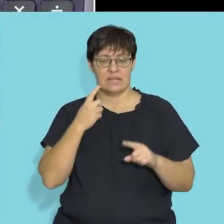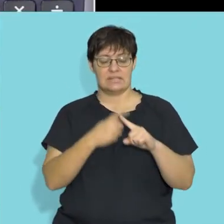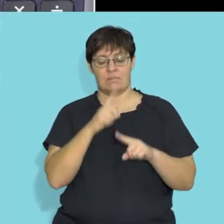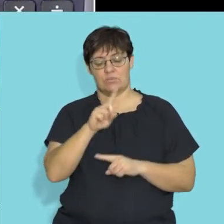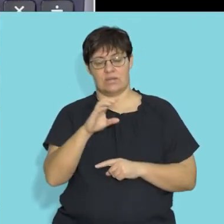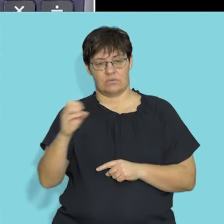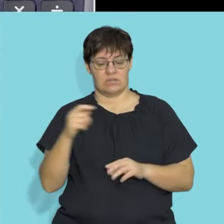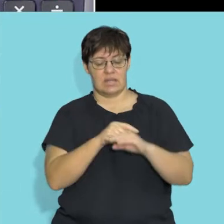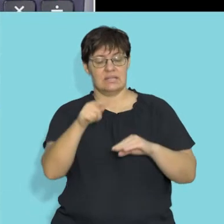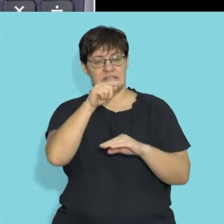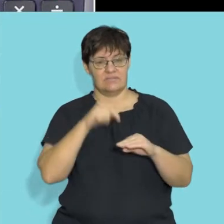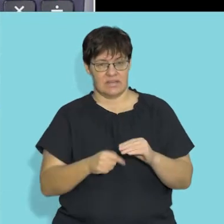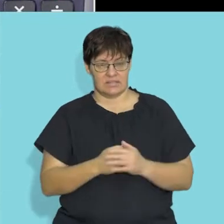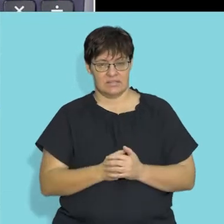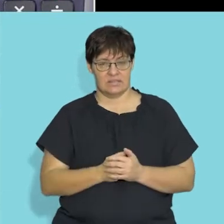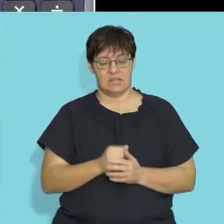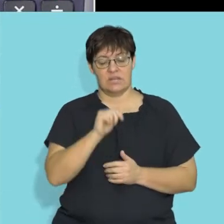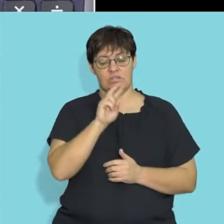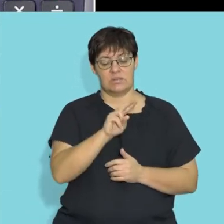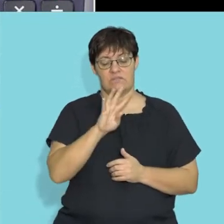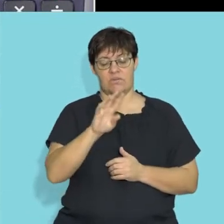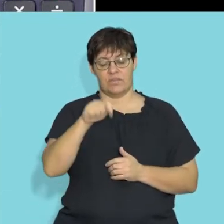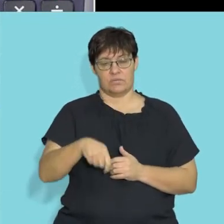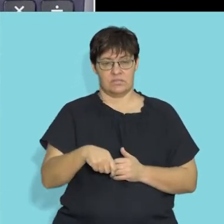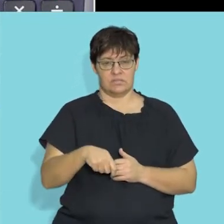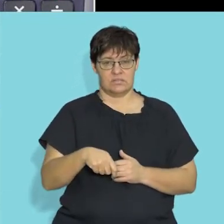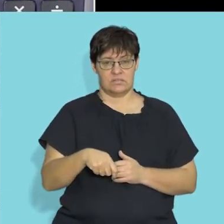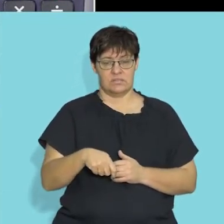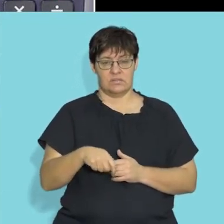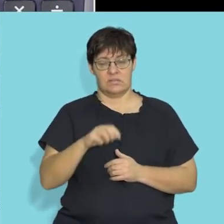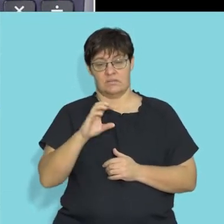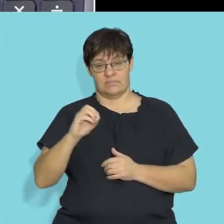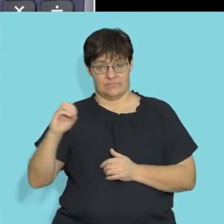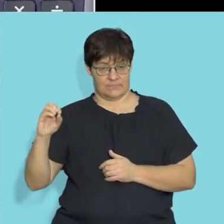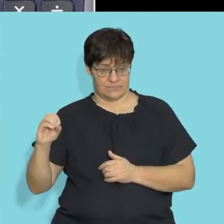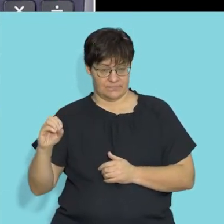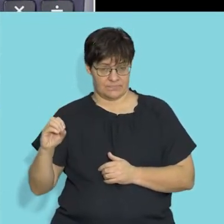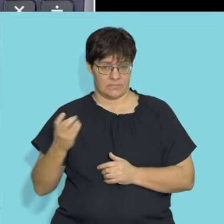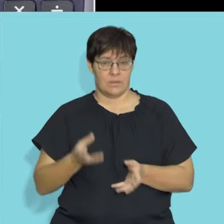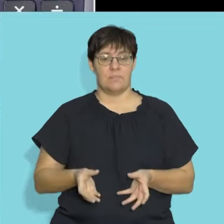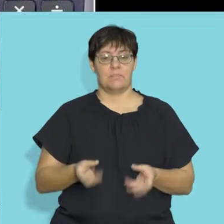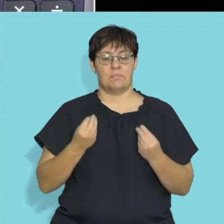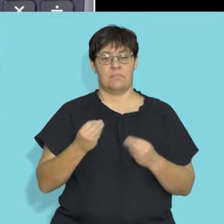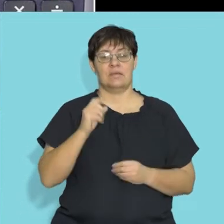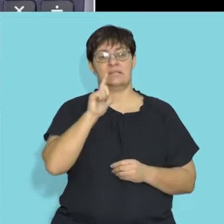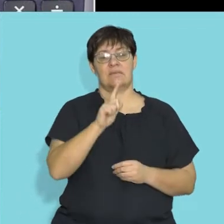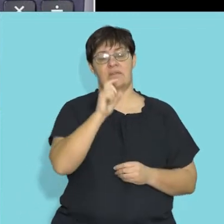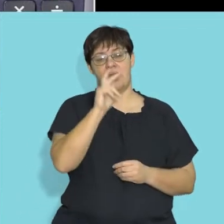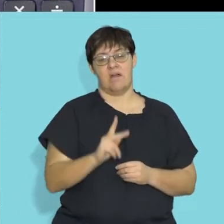1,800 times 100 divided by 24,000, and this will give you a figure of